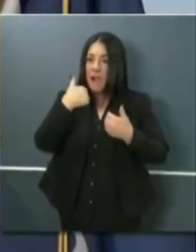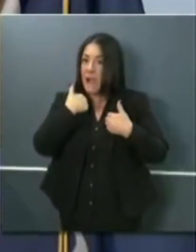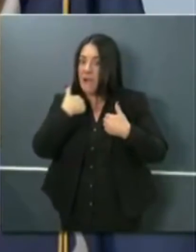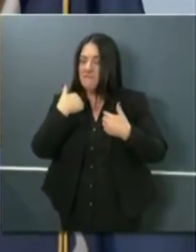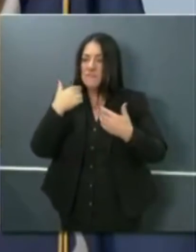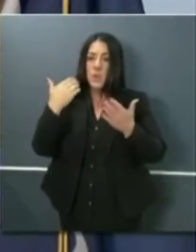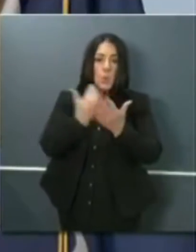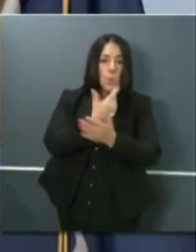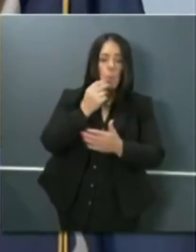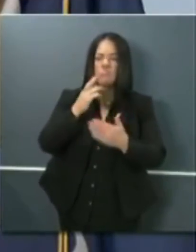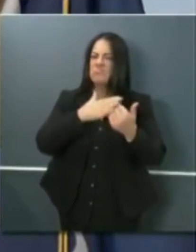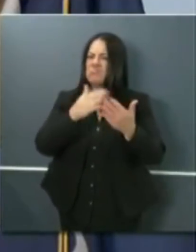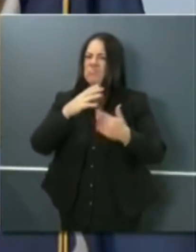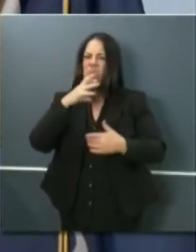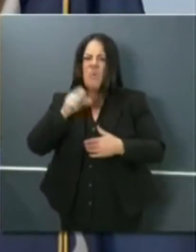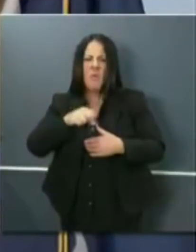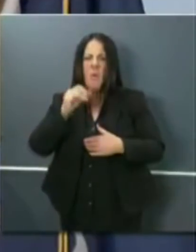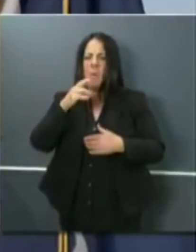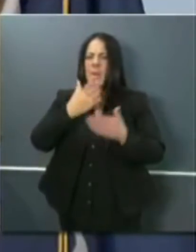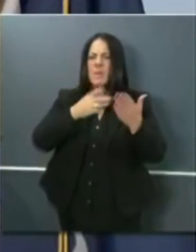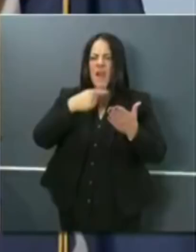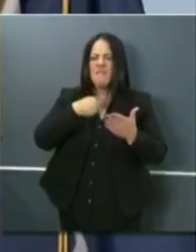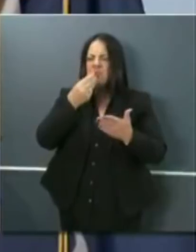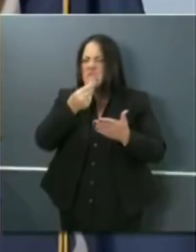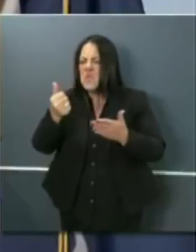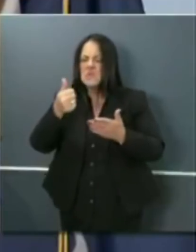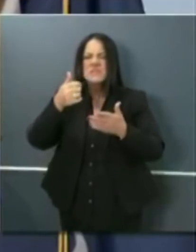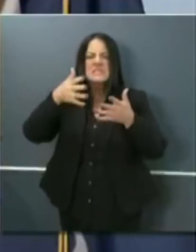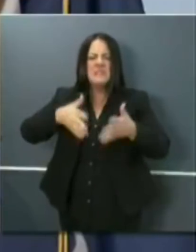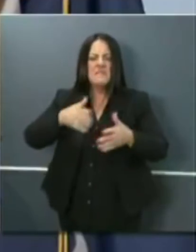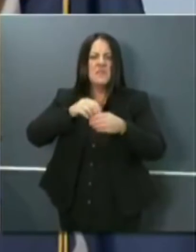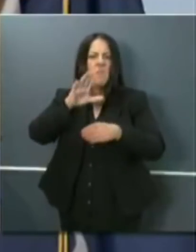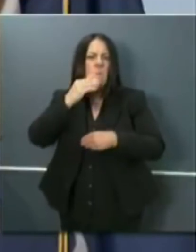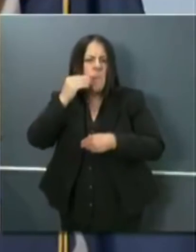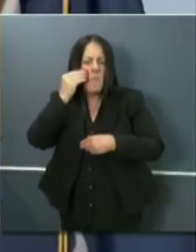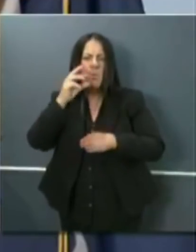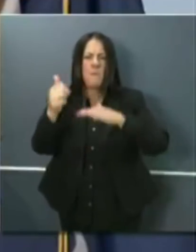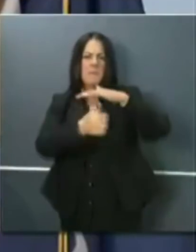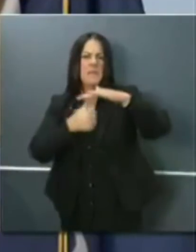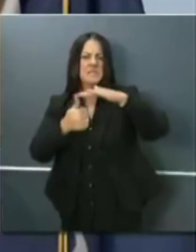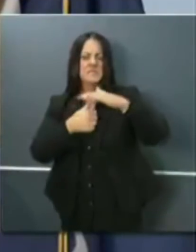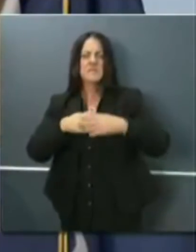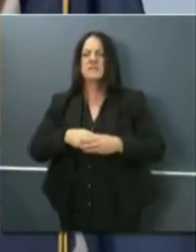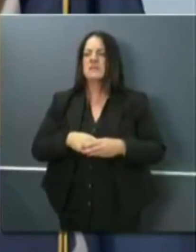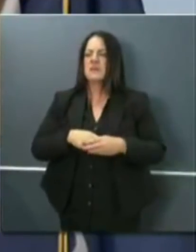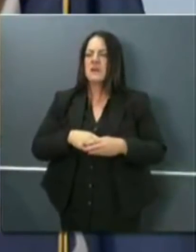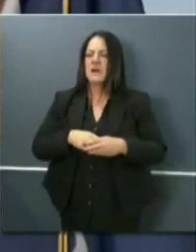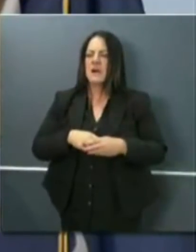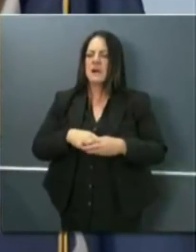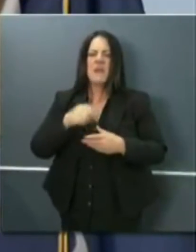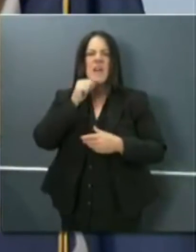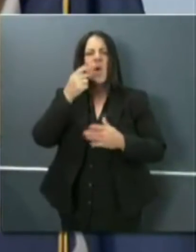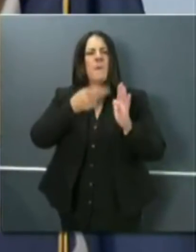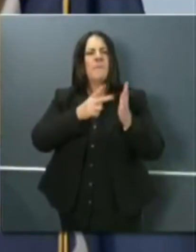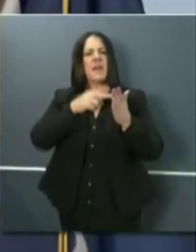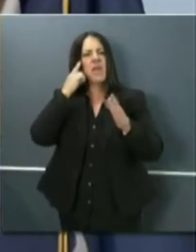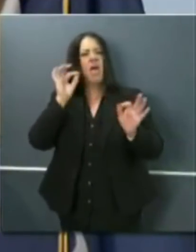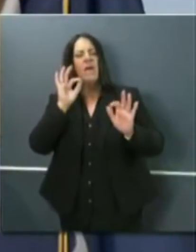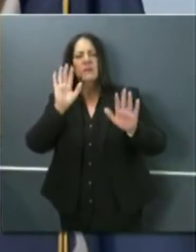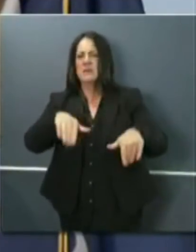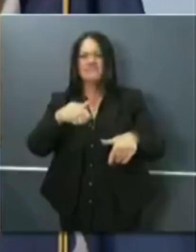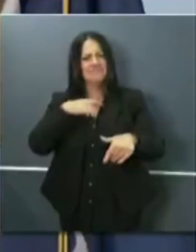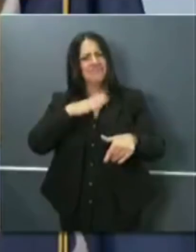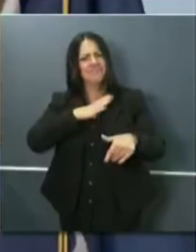they're brand new. Maybe you have a few pieces lying around your basement or the house. I don't mean to be flip here or flippant. We'll take